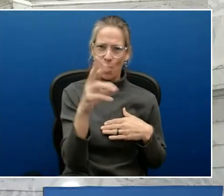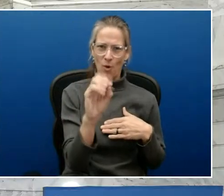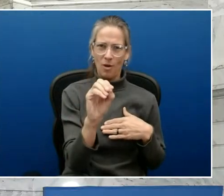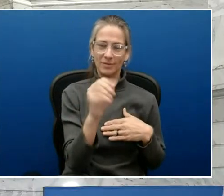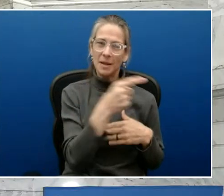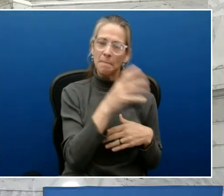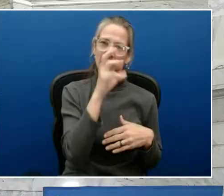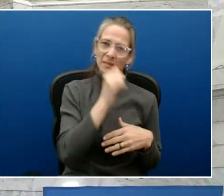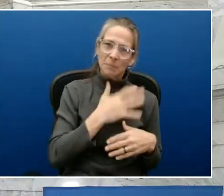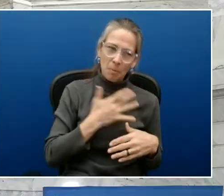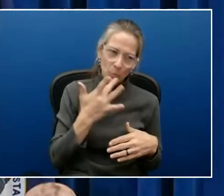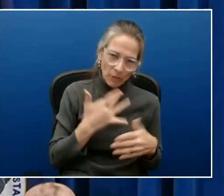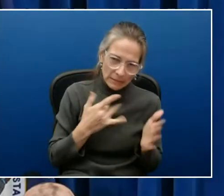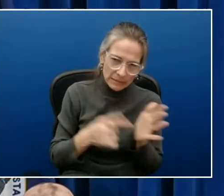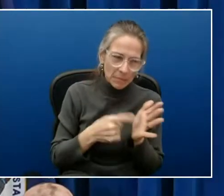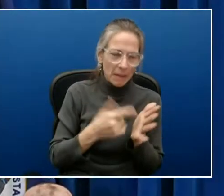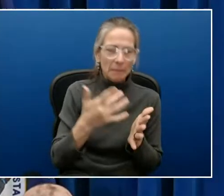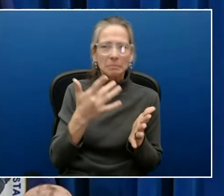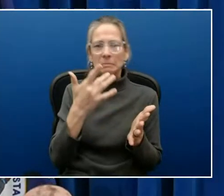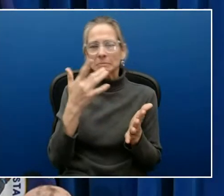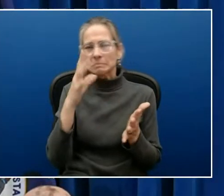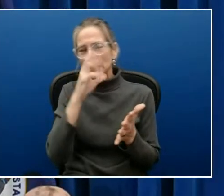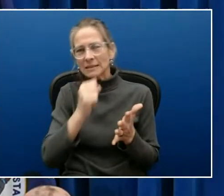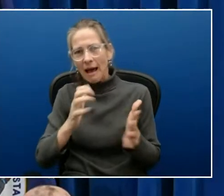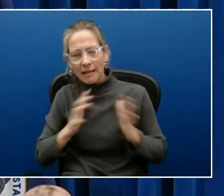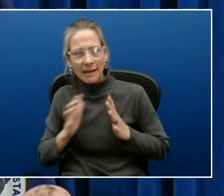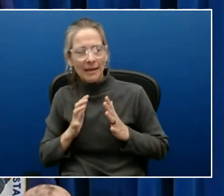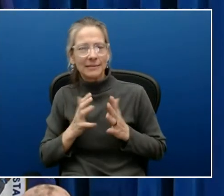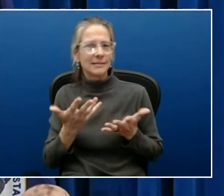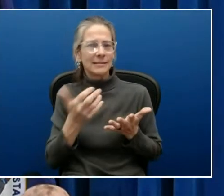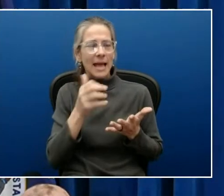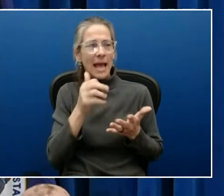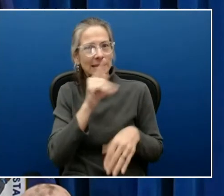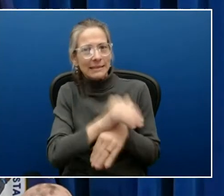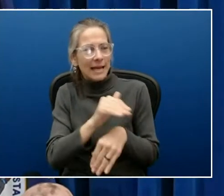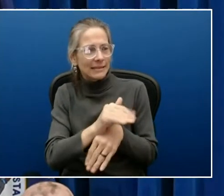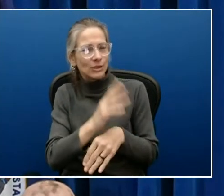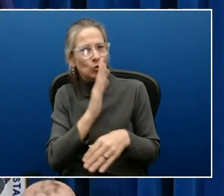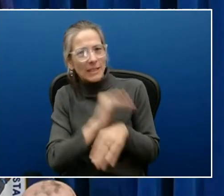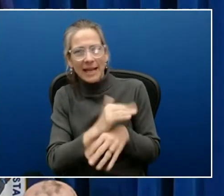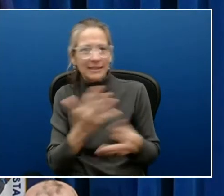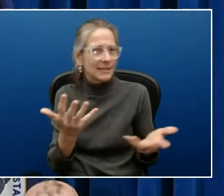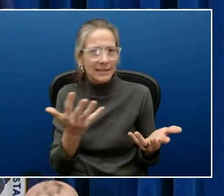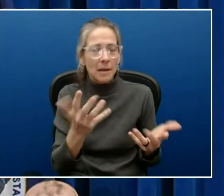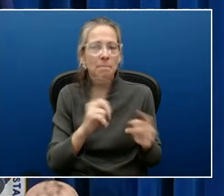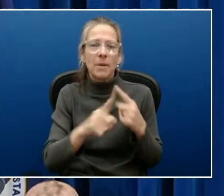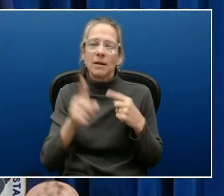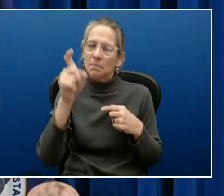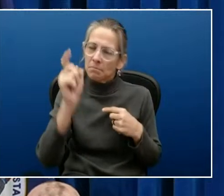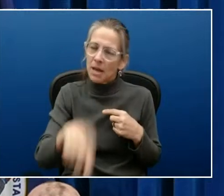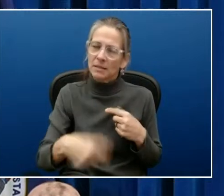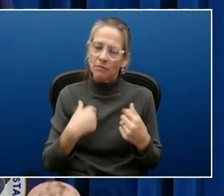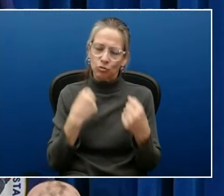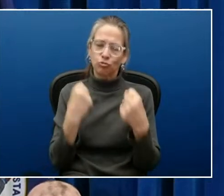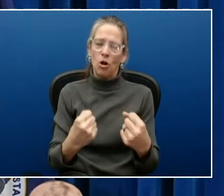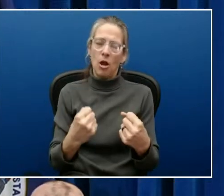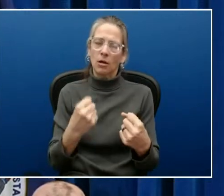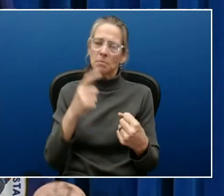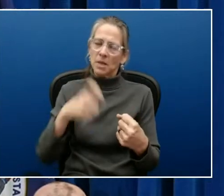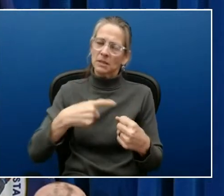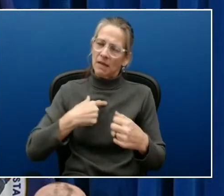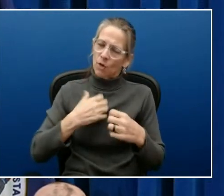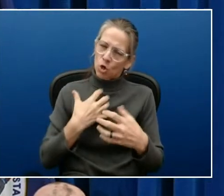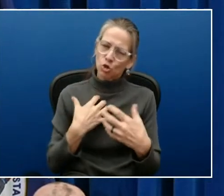holidays, or even just a good night hug. But it also means learning strength, courage, and resilience from the person you look up to the most. It's